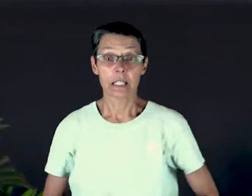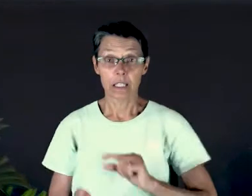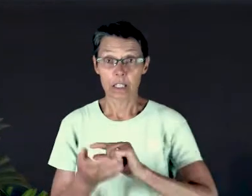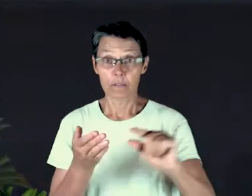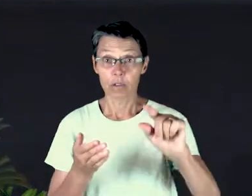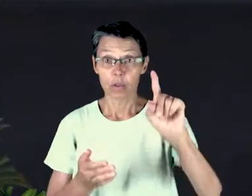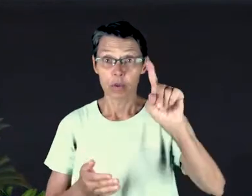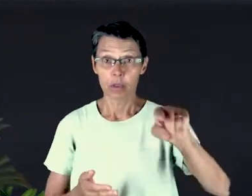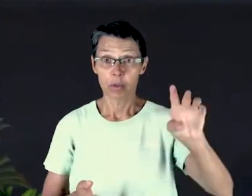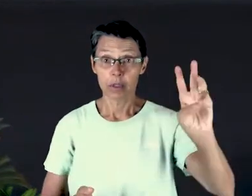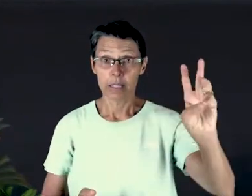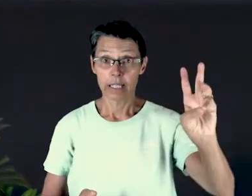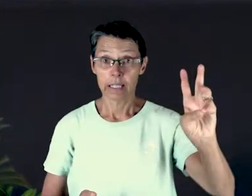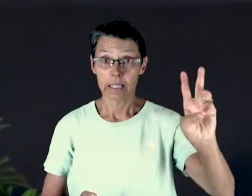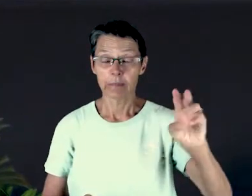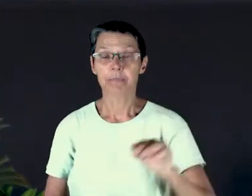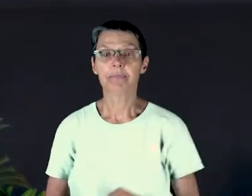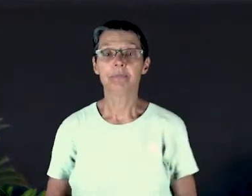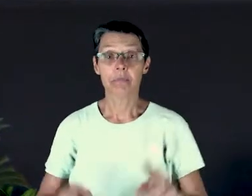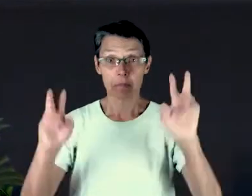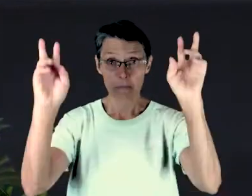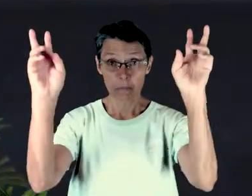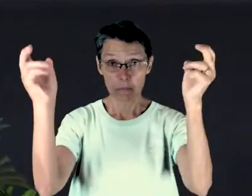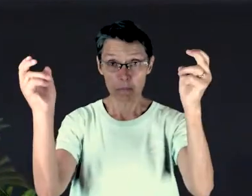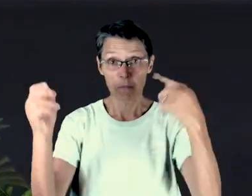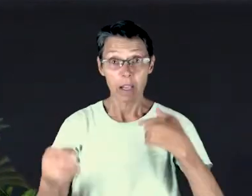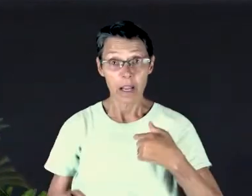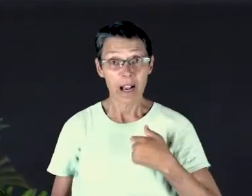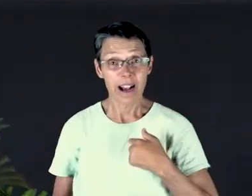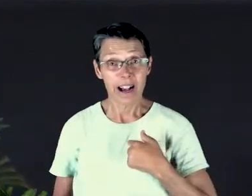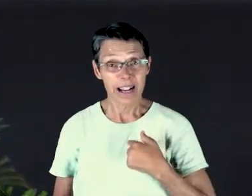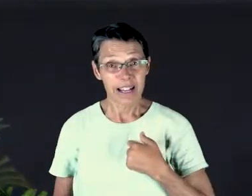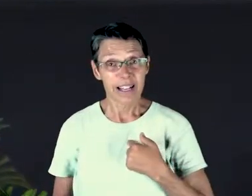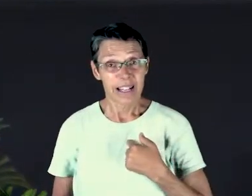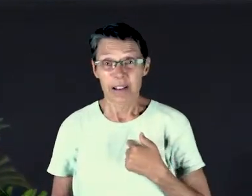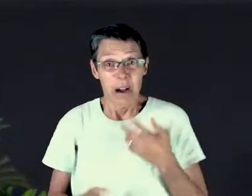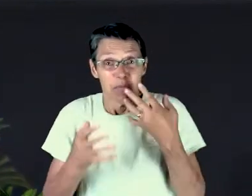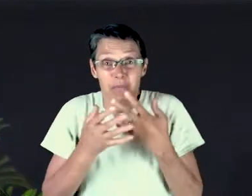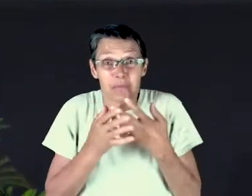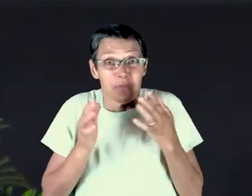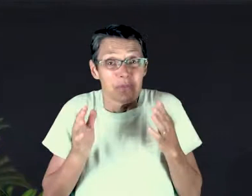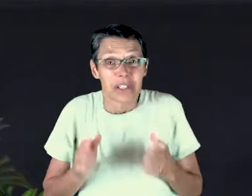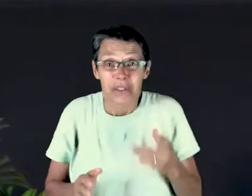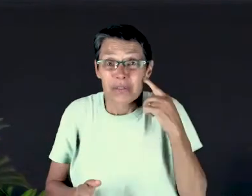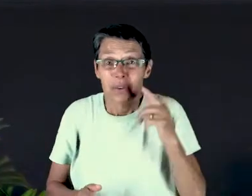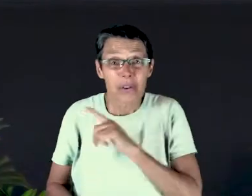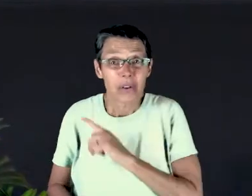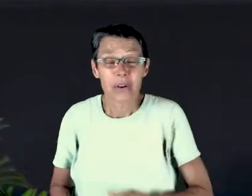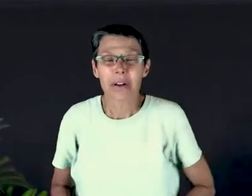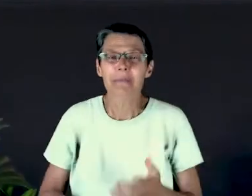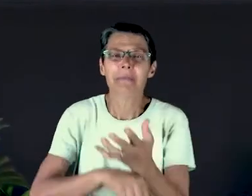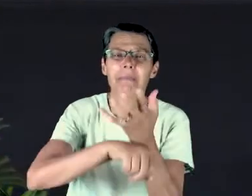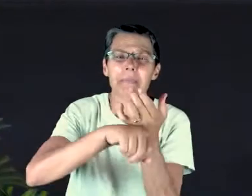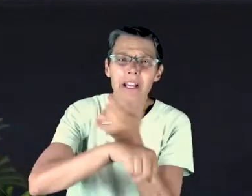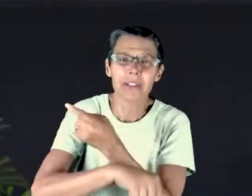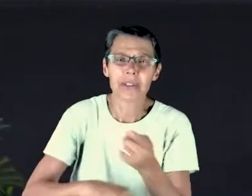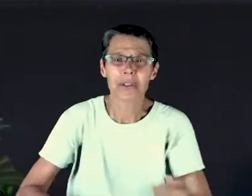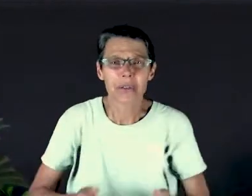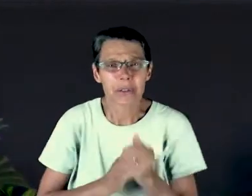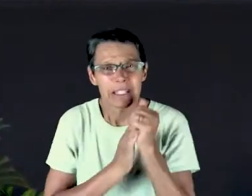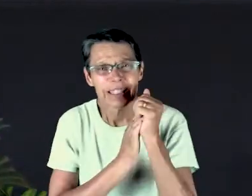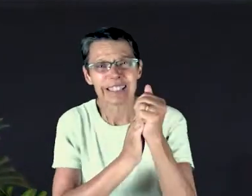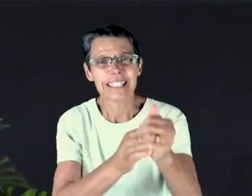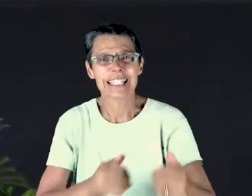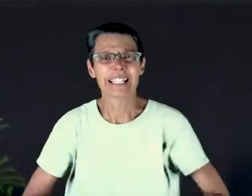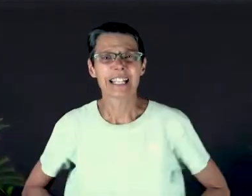I therefore, the prisoner in the Lord, beg you to lead a life worthy of the calling to which you have been called, with all